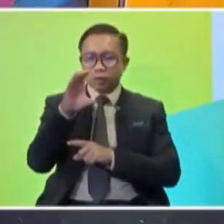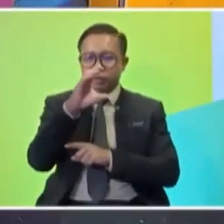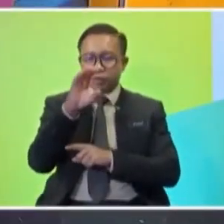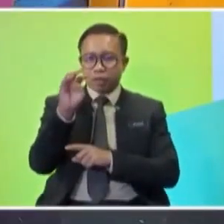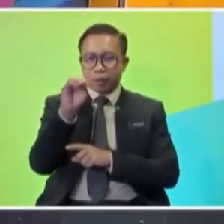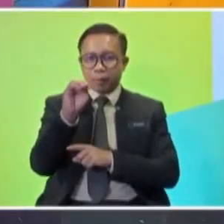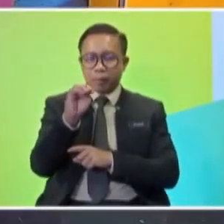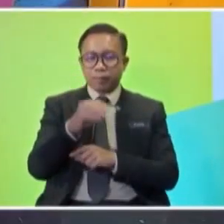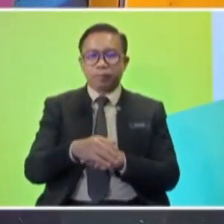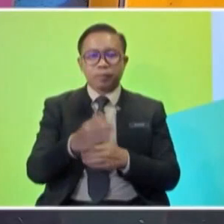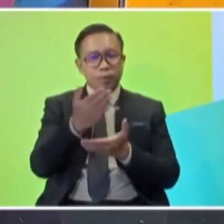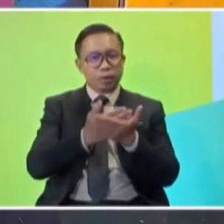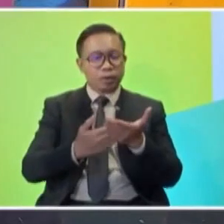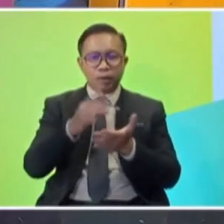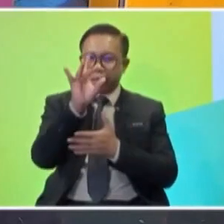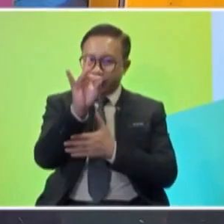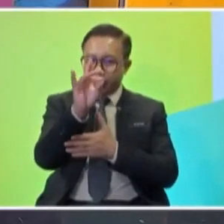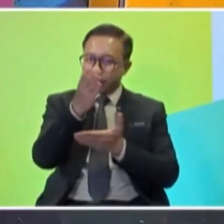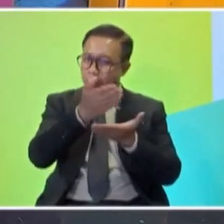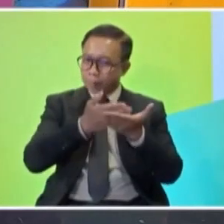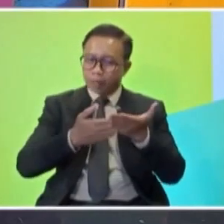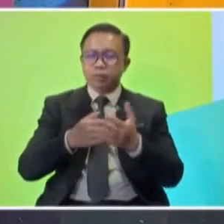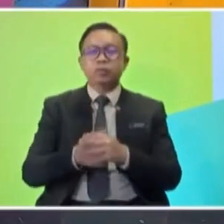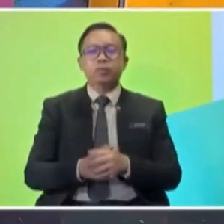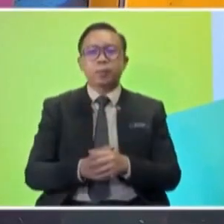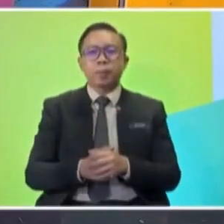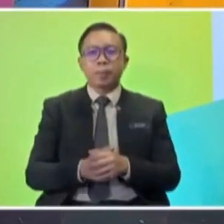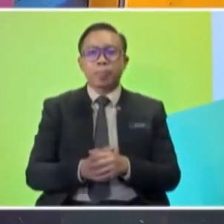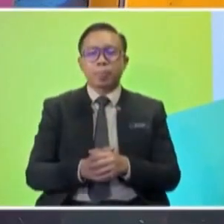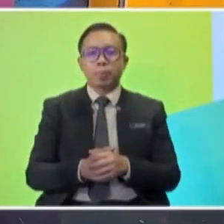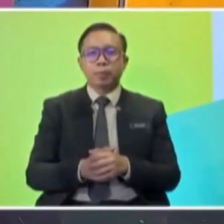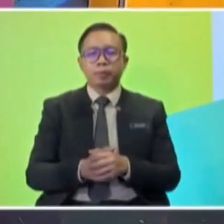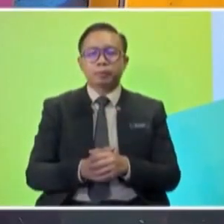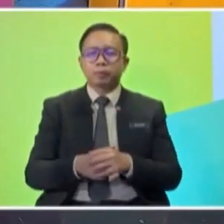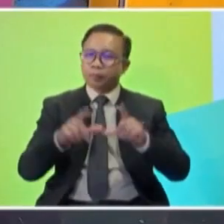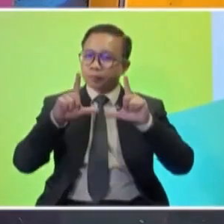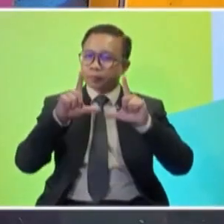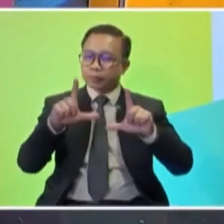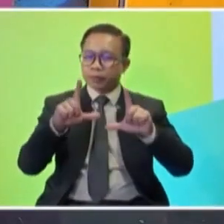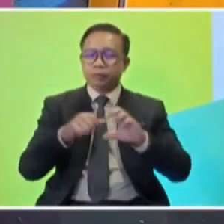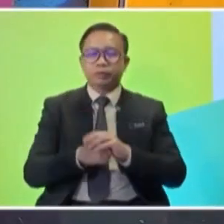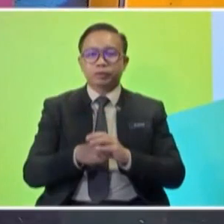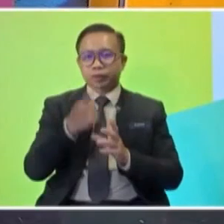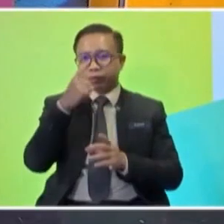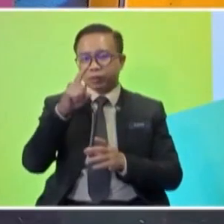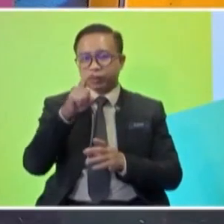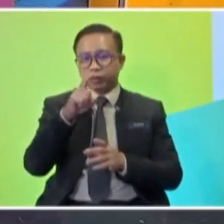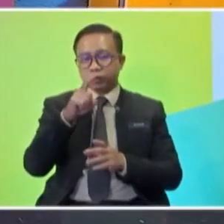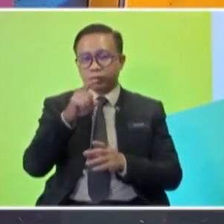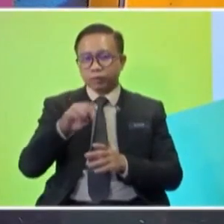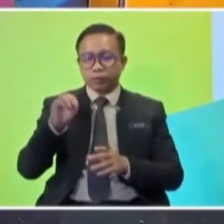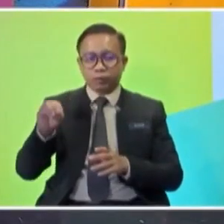yes, we have divided it to 8 parts. 8 parts. And okay. I think we can paste it here. Sure. So easy for the kids at home also can have a